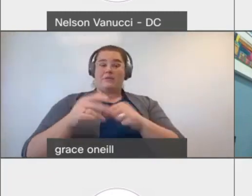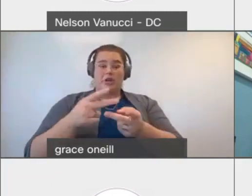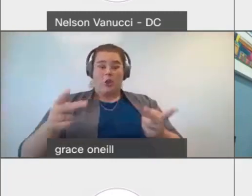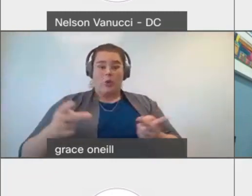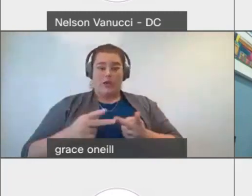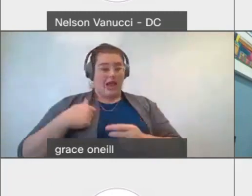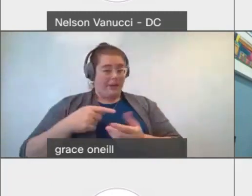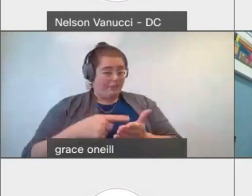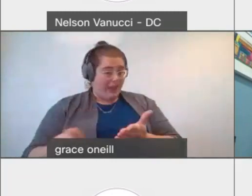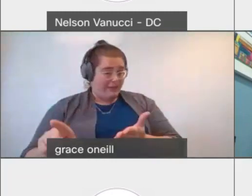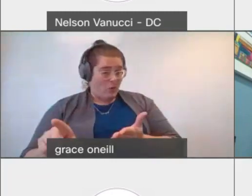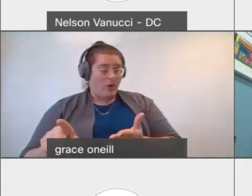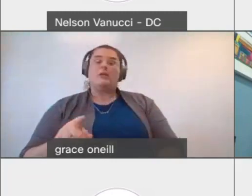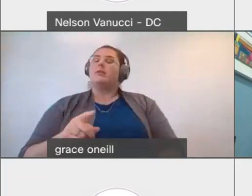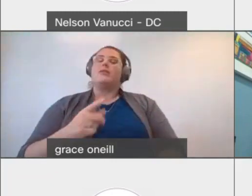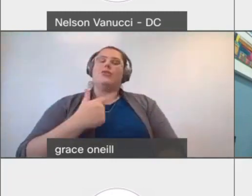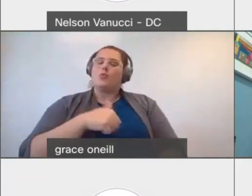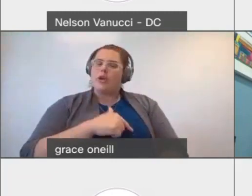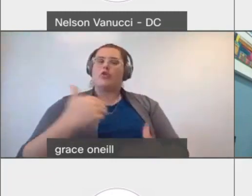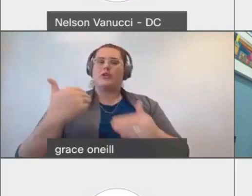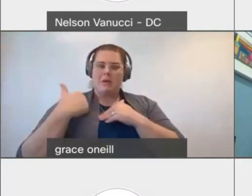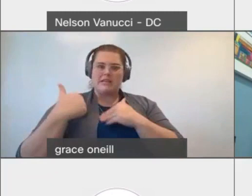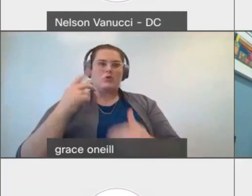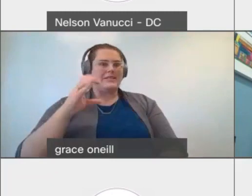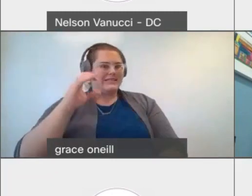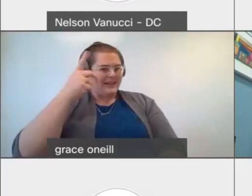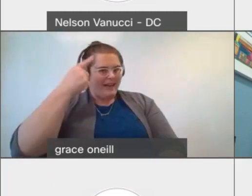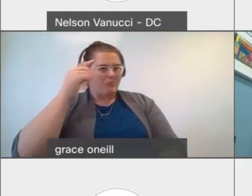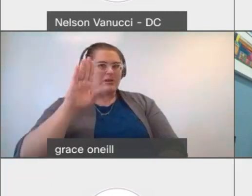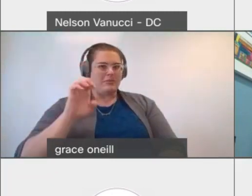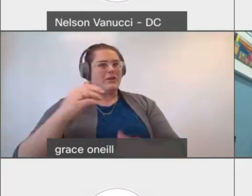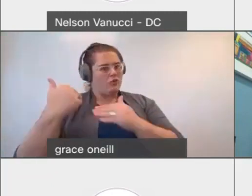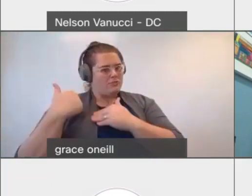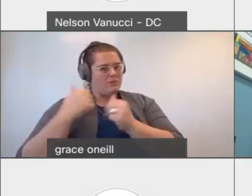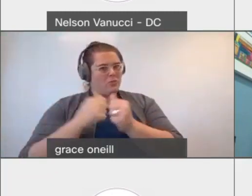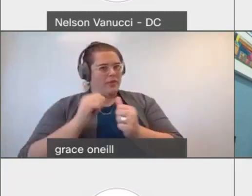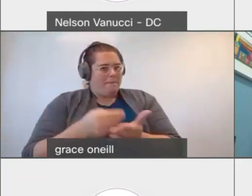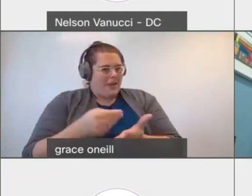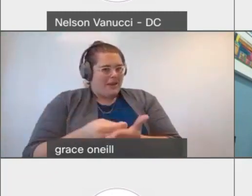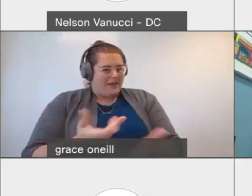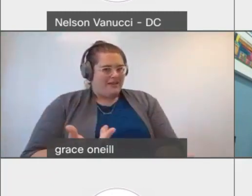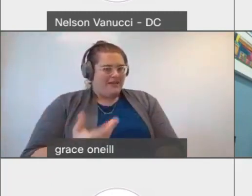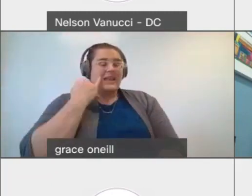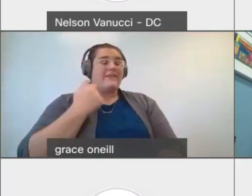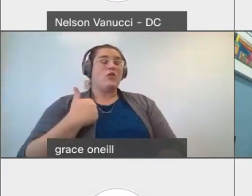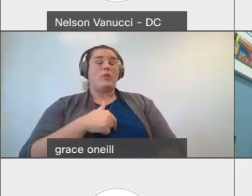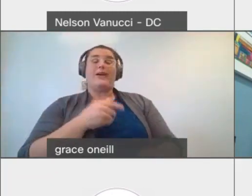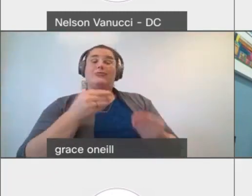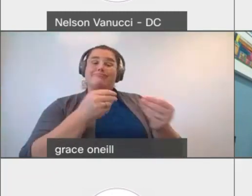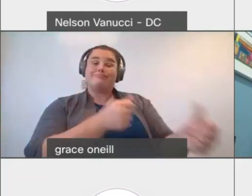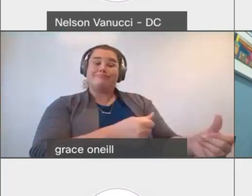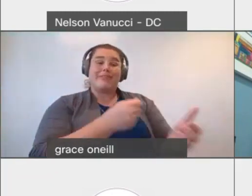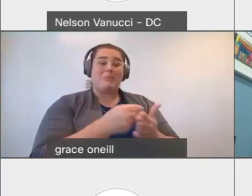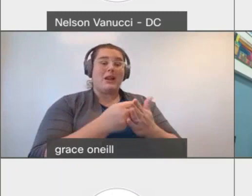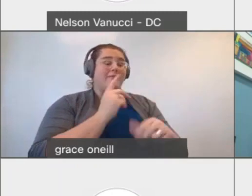have a responsibility to the citizens of DC to be responsible. If we're spending money for empty locations,